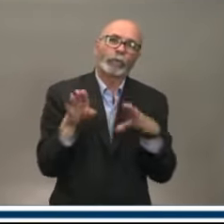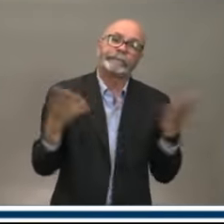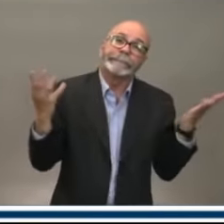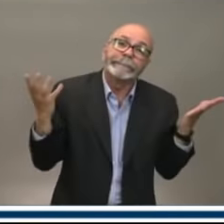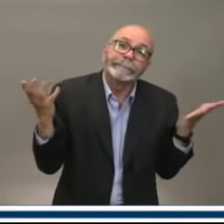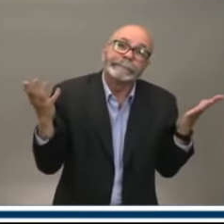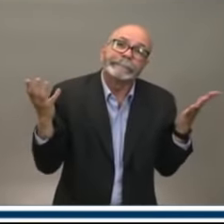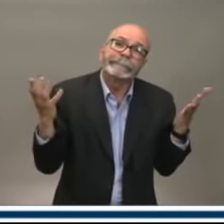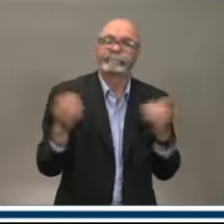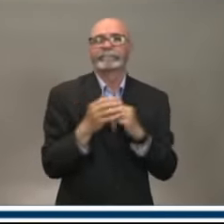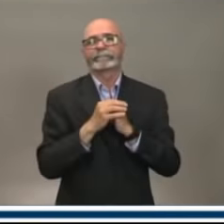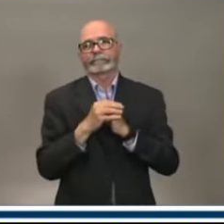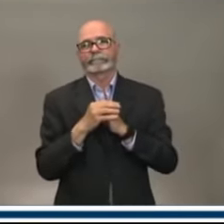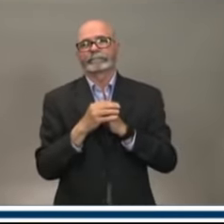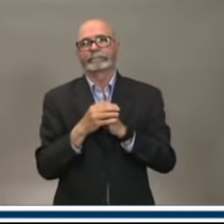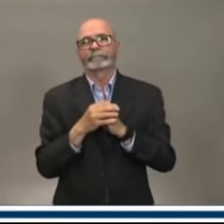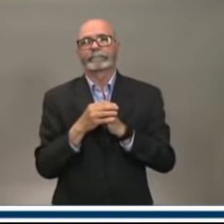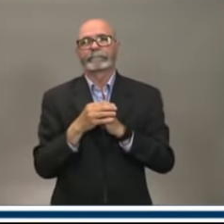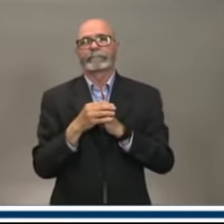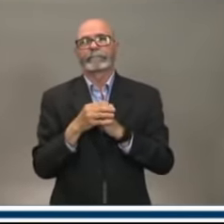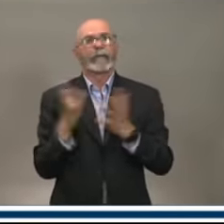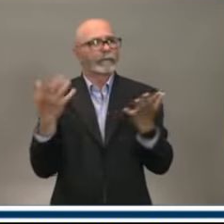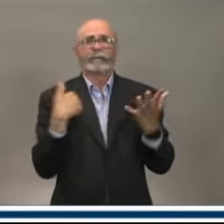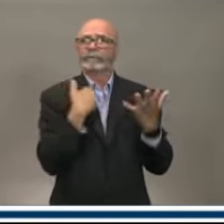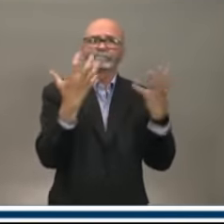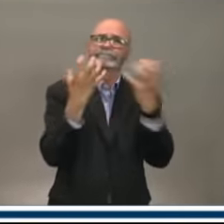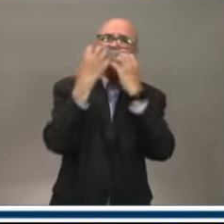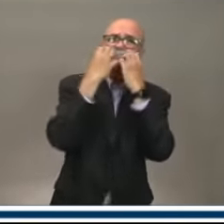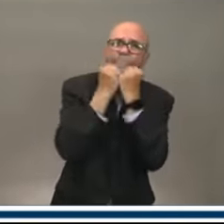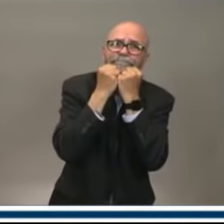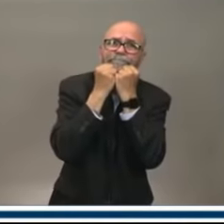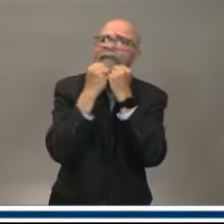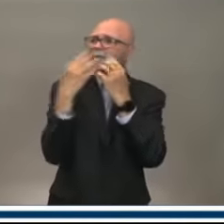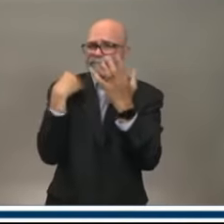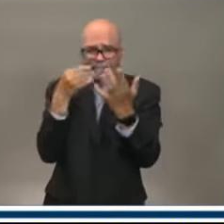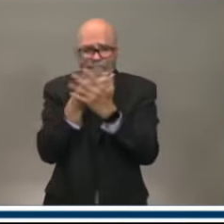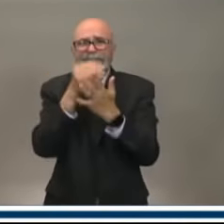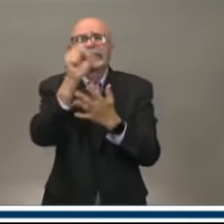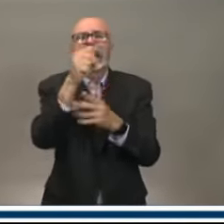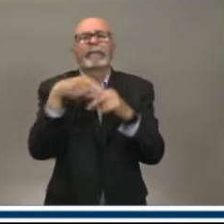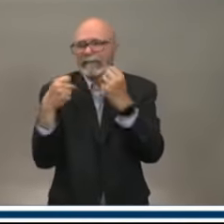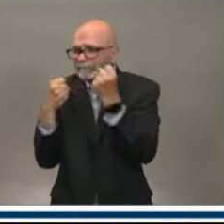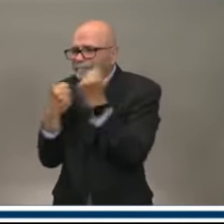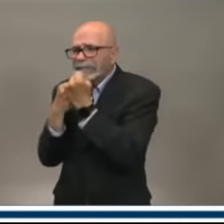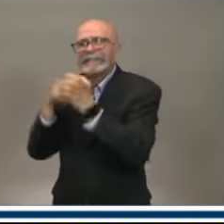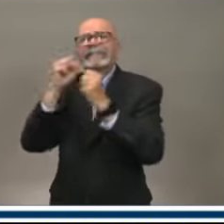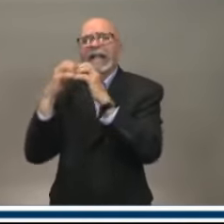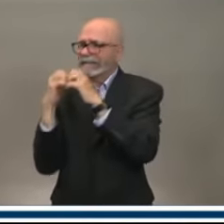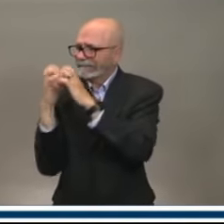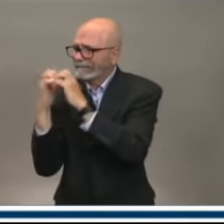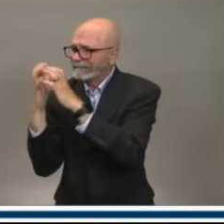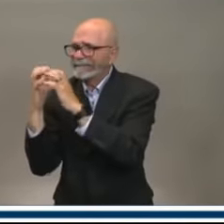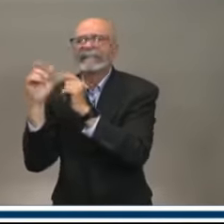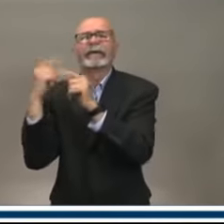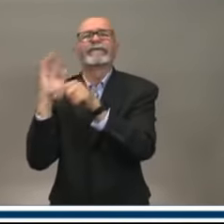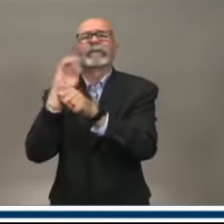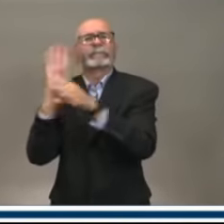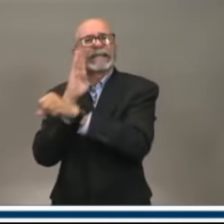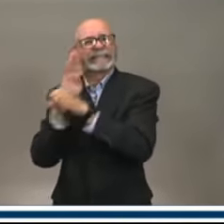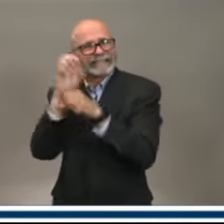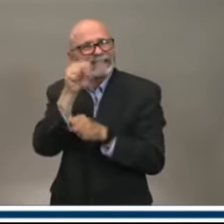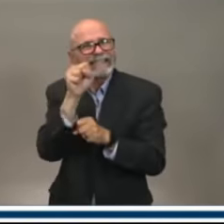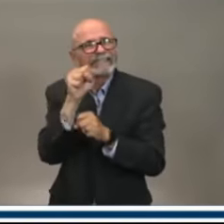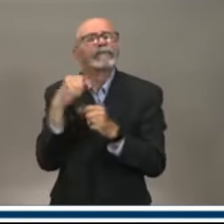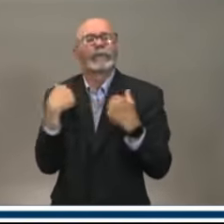use our precious public dollars to help fill in and begin that startup of those businesses. Olivier, do you